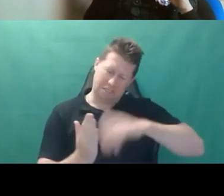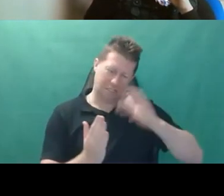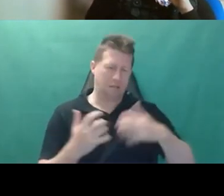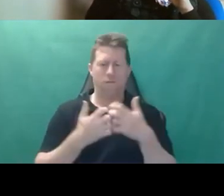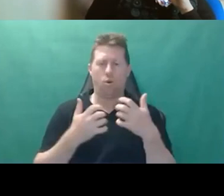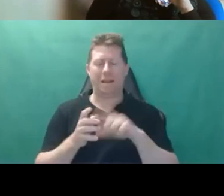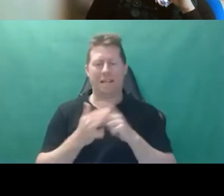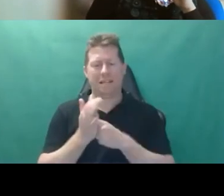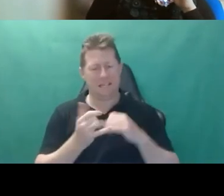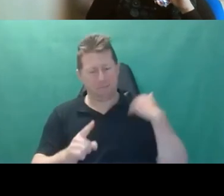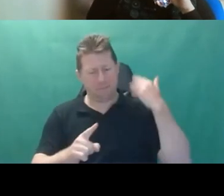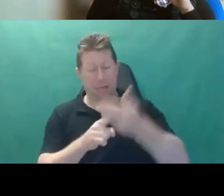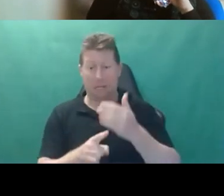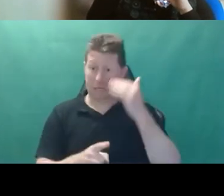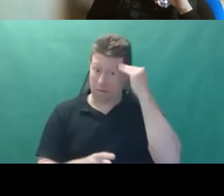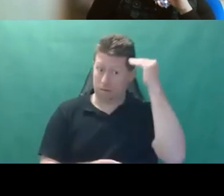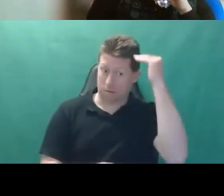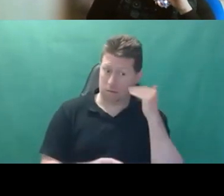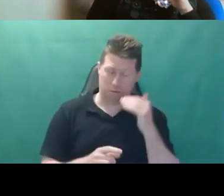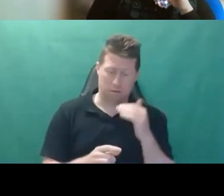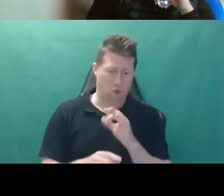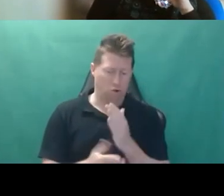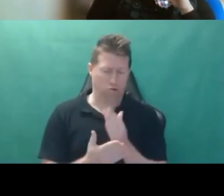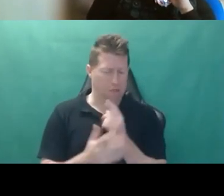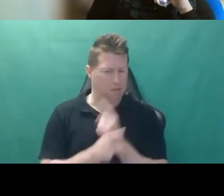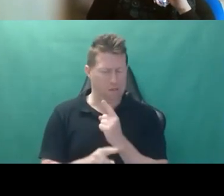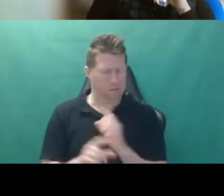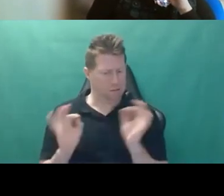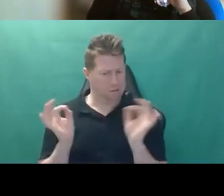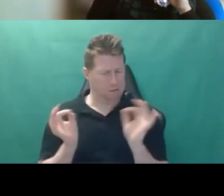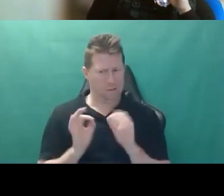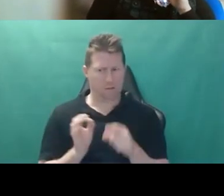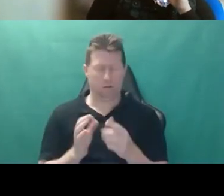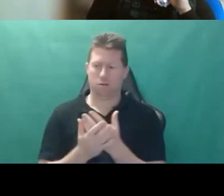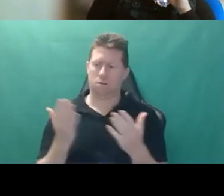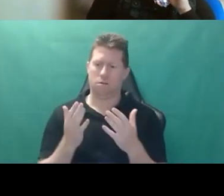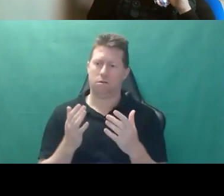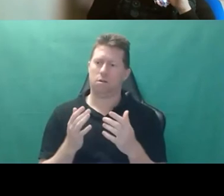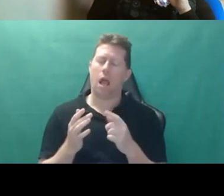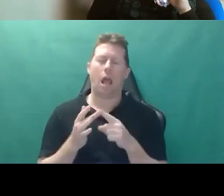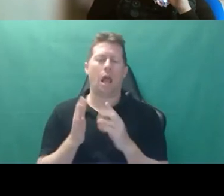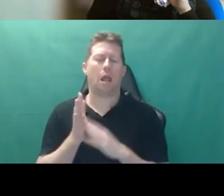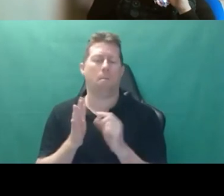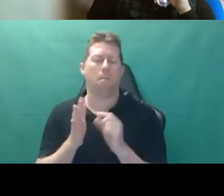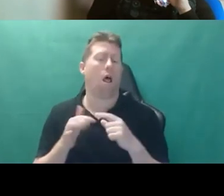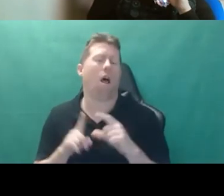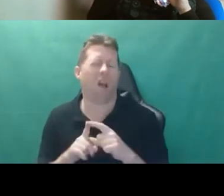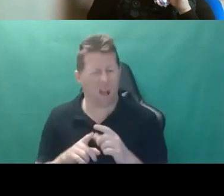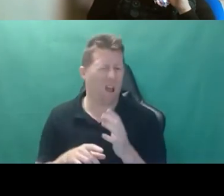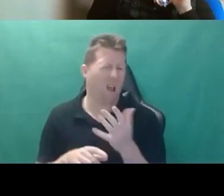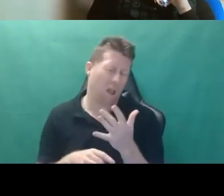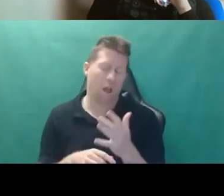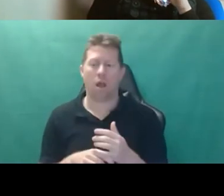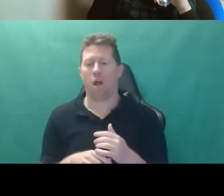disability wasn't even really, um, discussed or if it was, it was really largely implicit. Um, I think overall, you know,